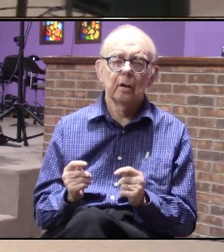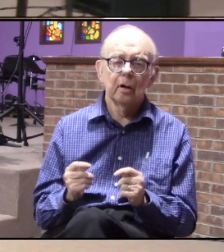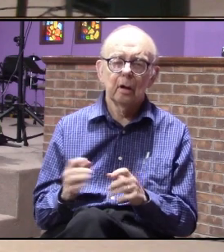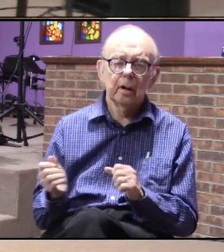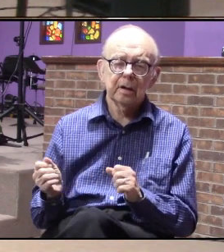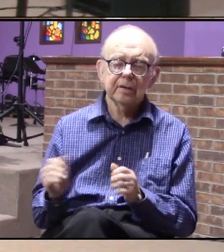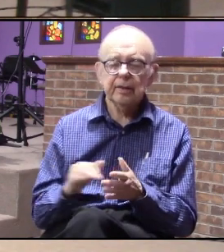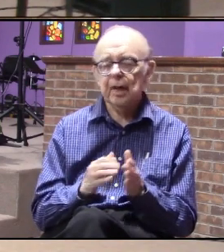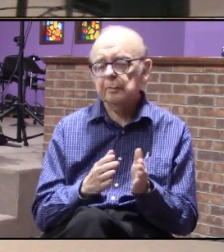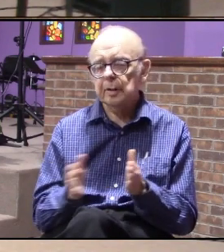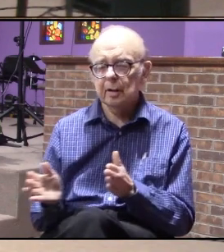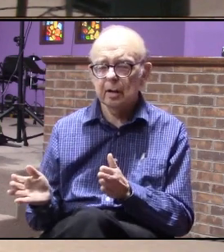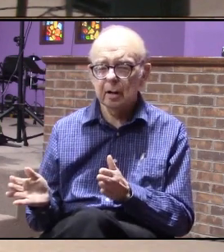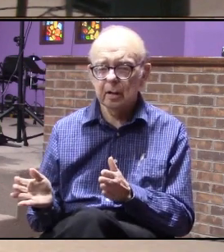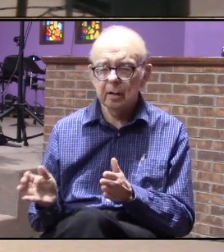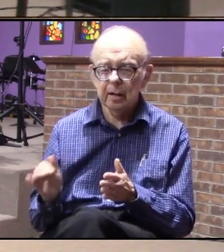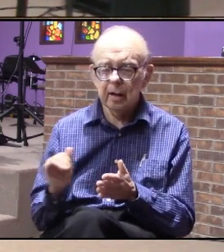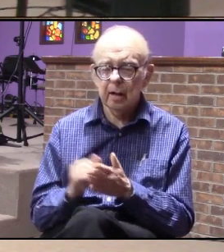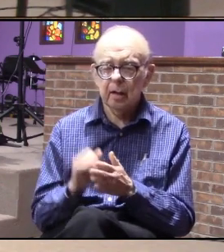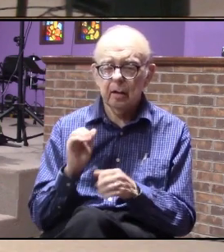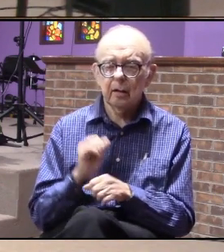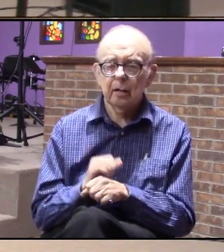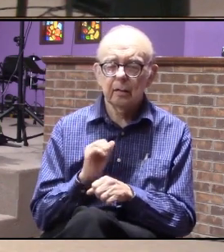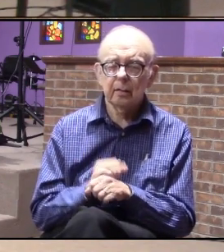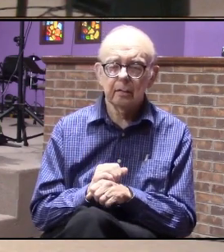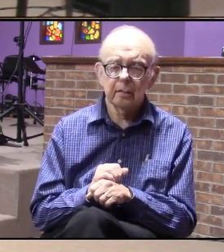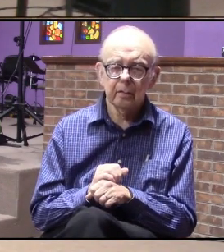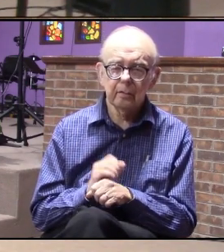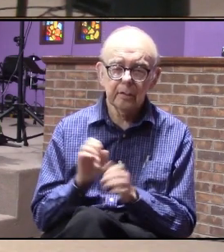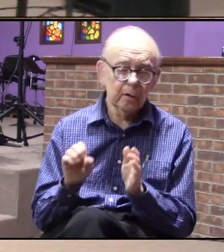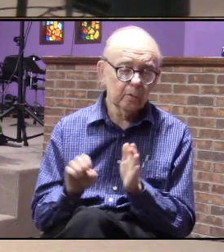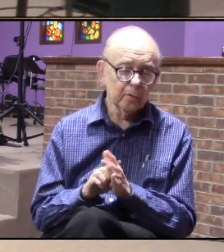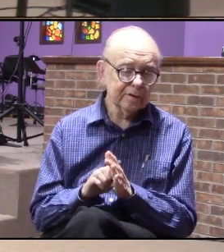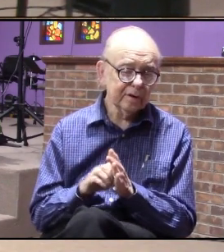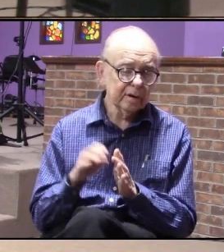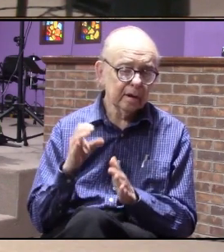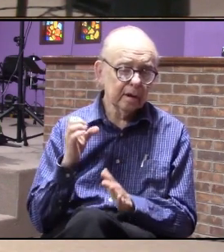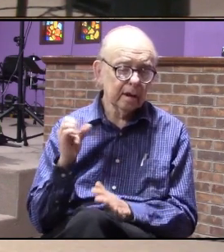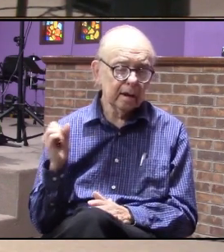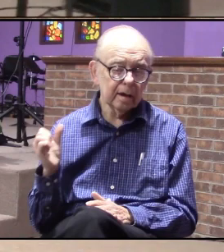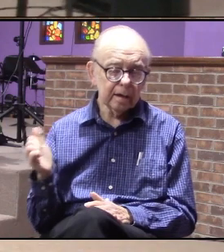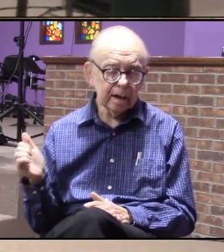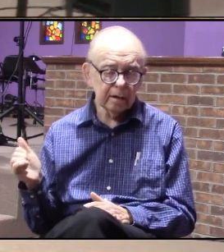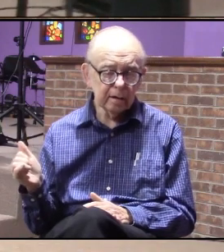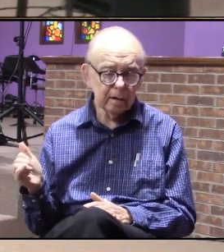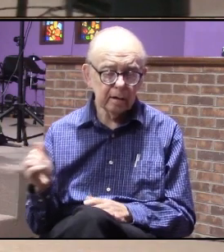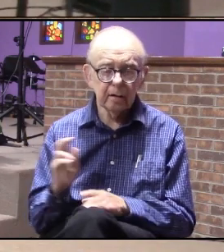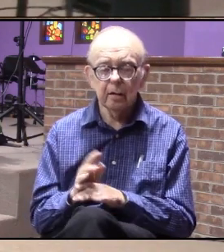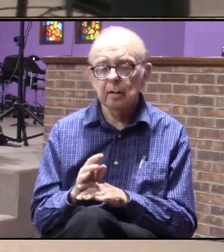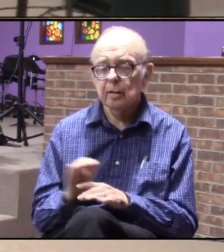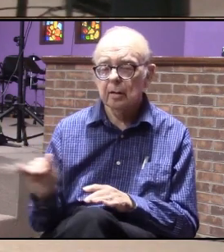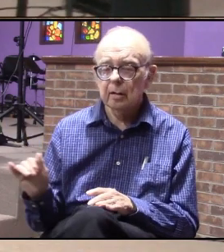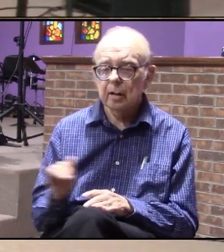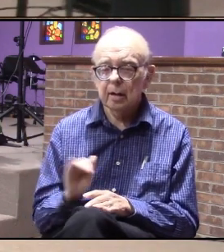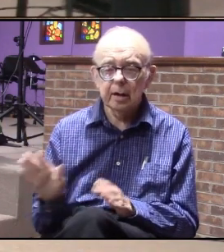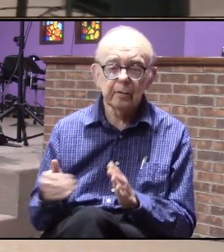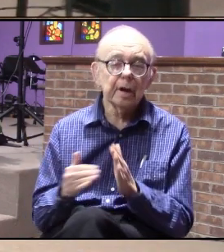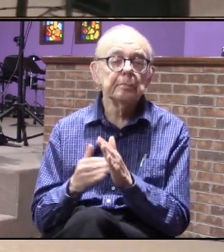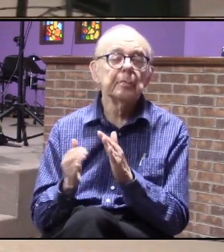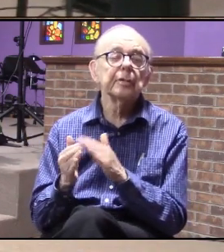this plan that worked, for instance, in California, and use it in